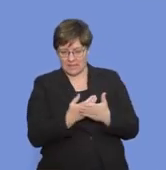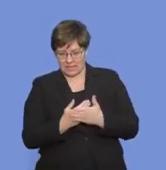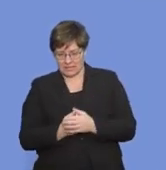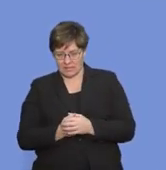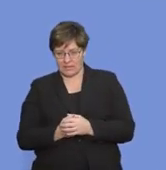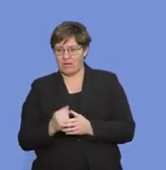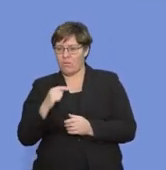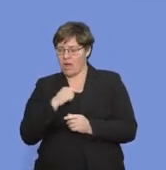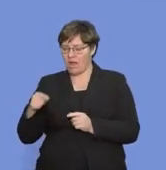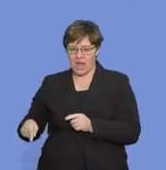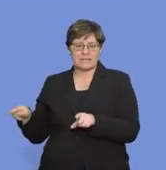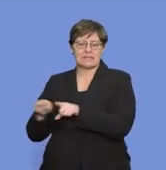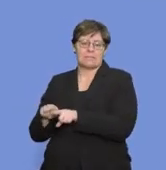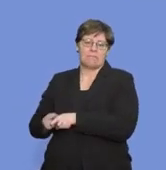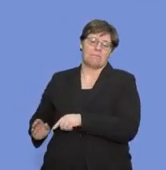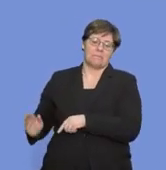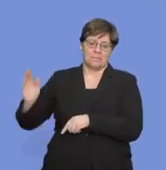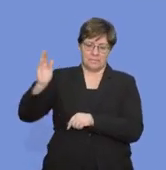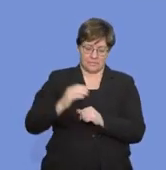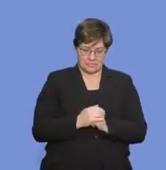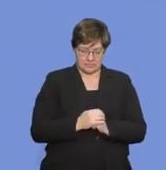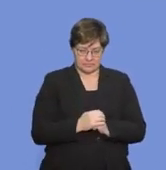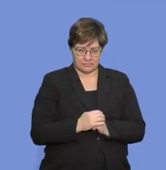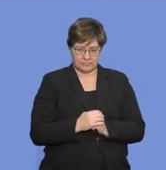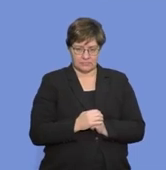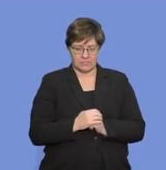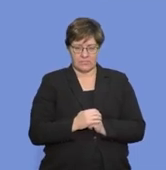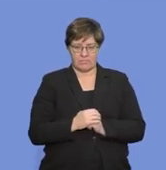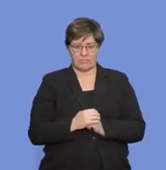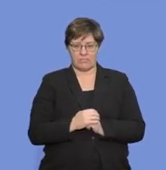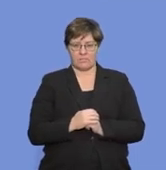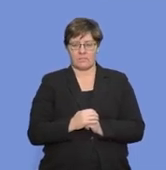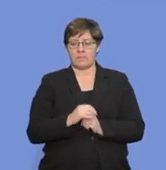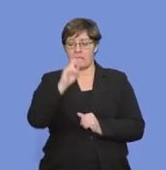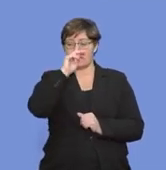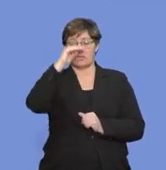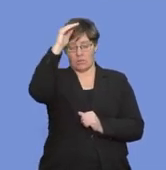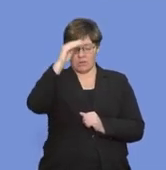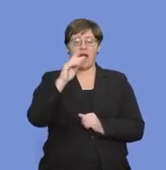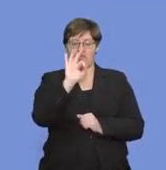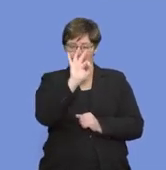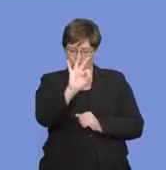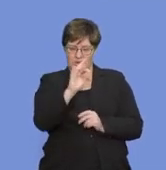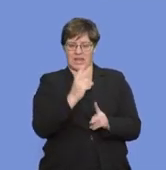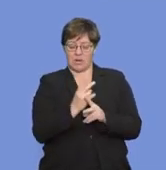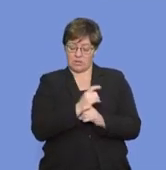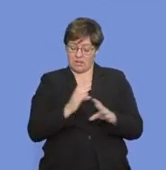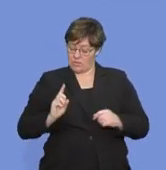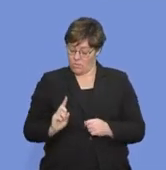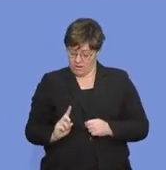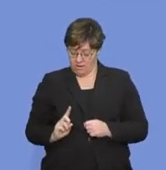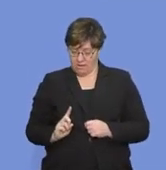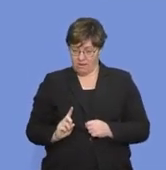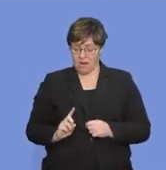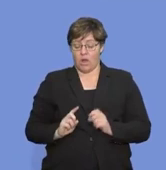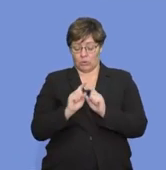species, whereas this species just continued as is. Okay, so if we have a look at the top again, we can see that we started off